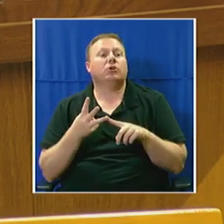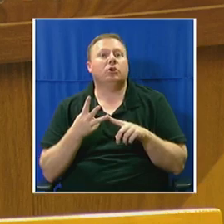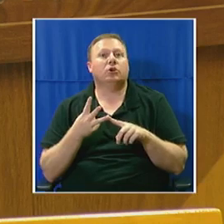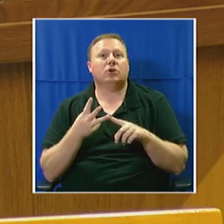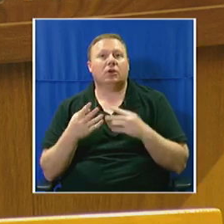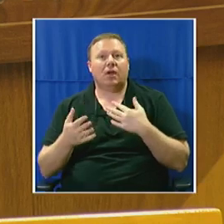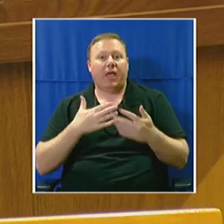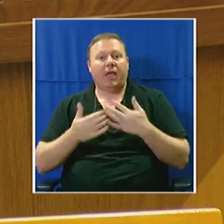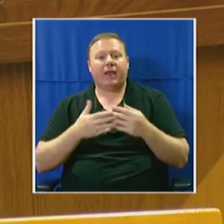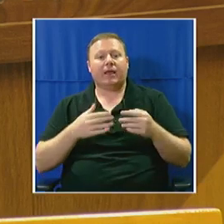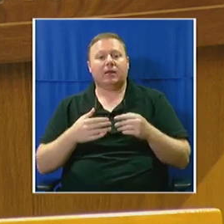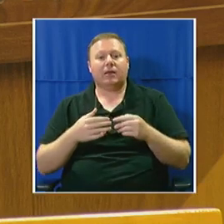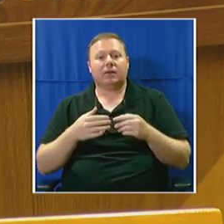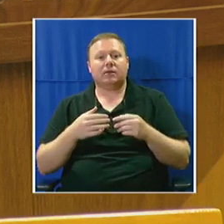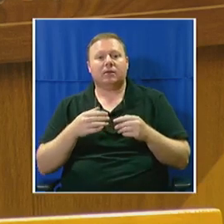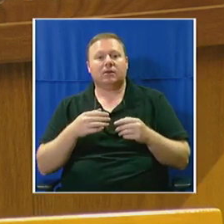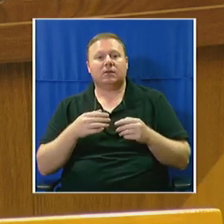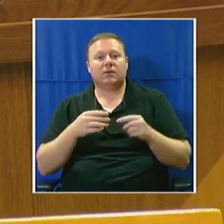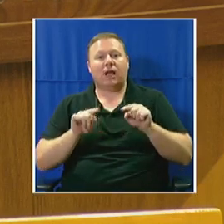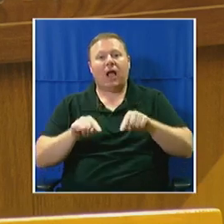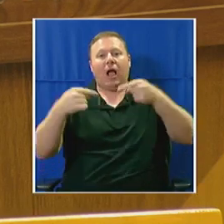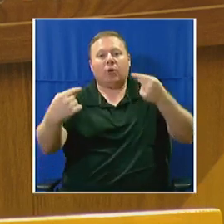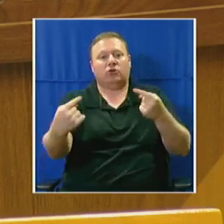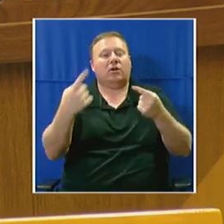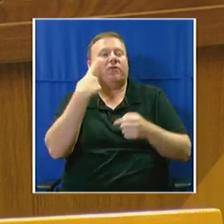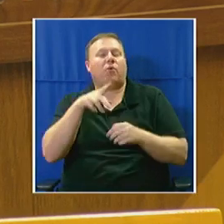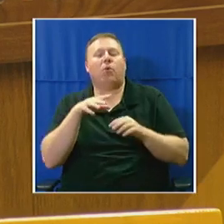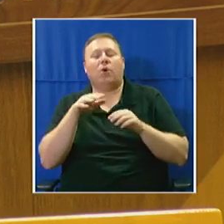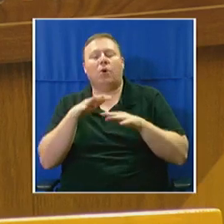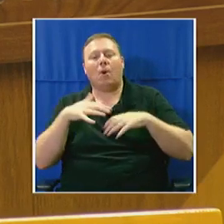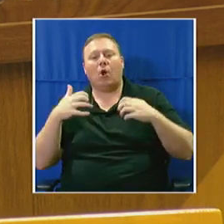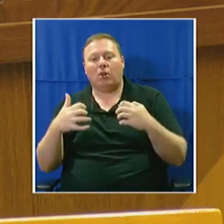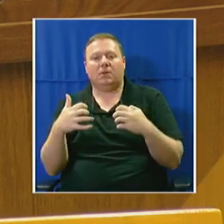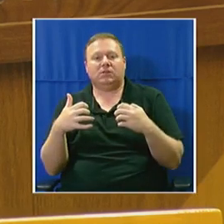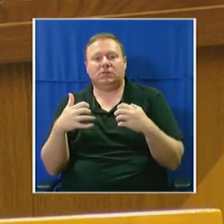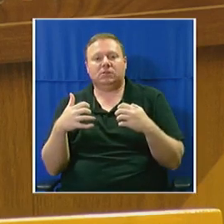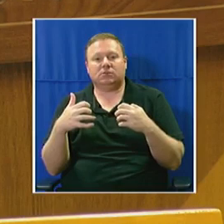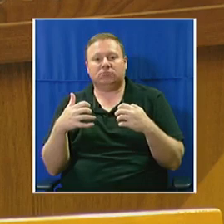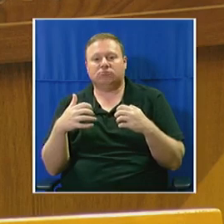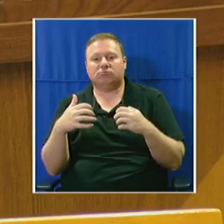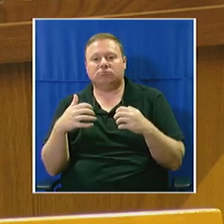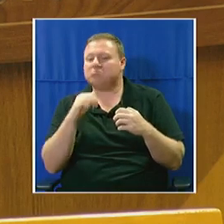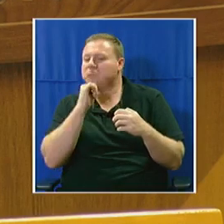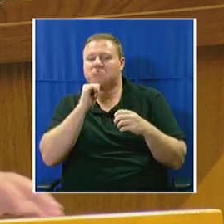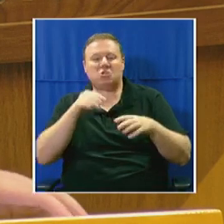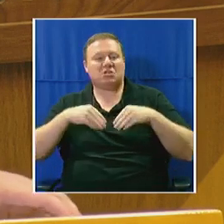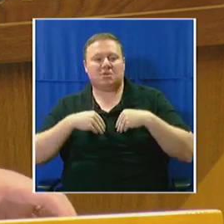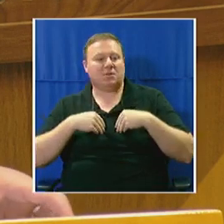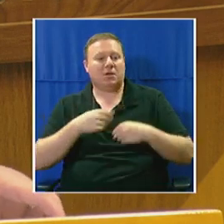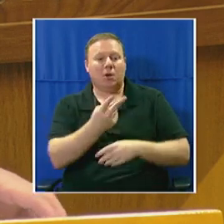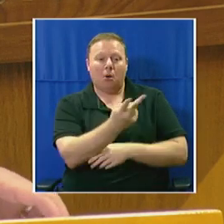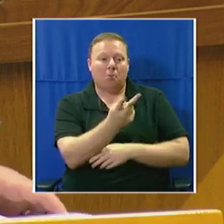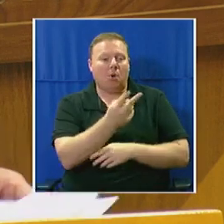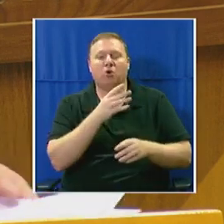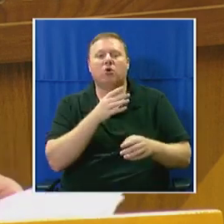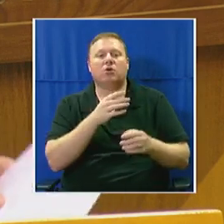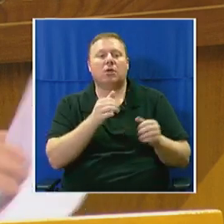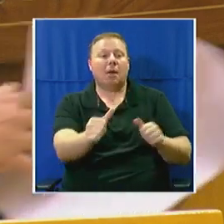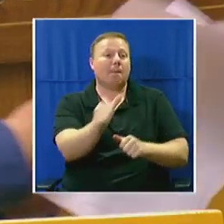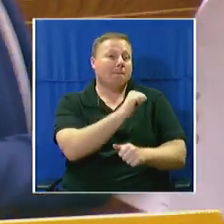also satisfied that in light of the findings of the moora inquiry the president had no choice but to remove them from office and lastly we